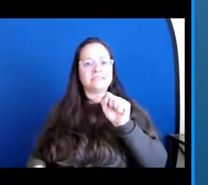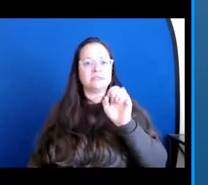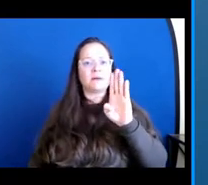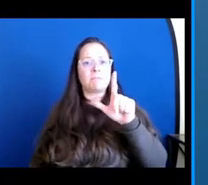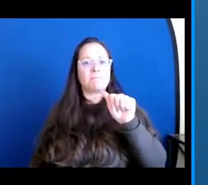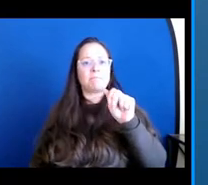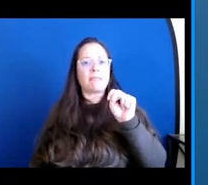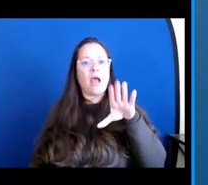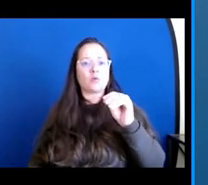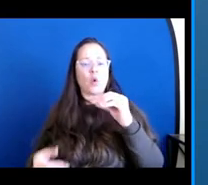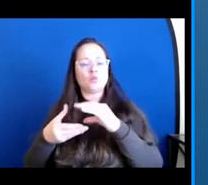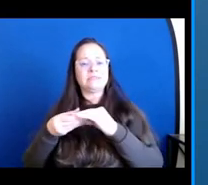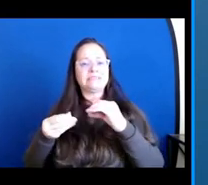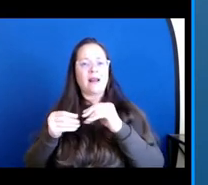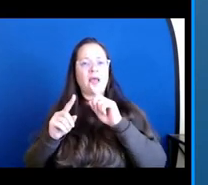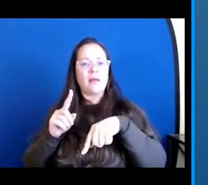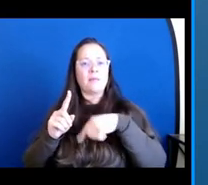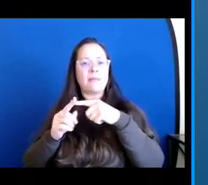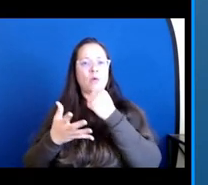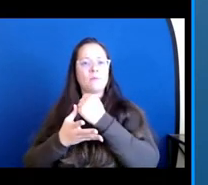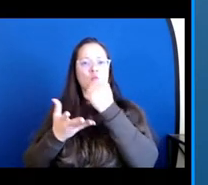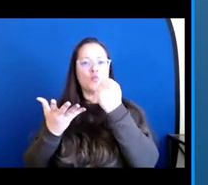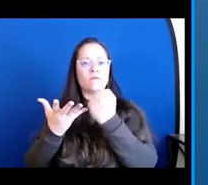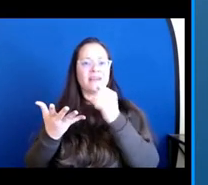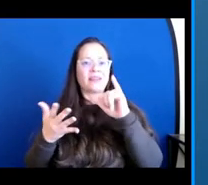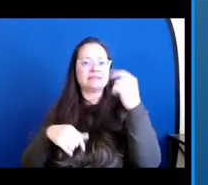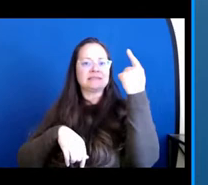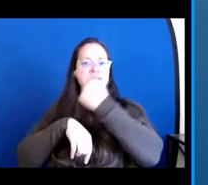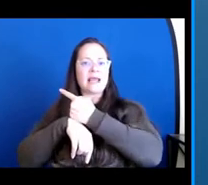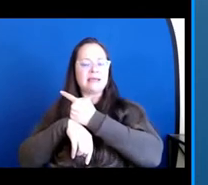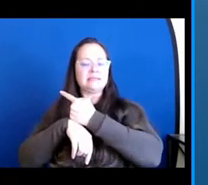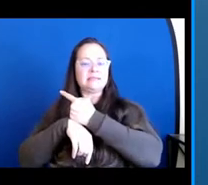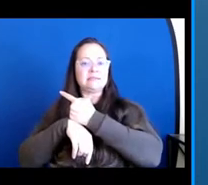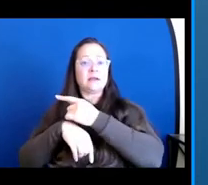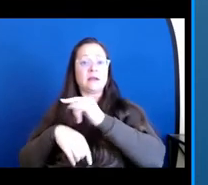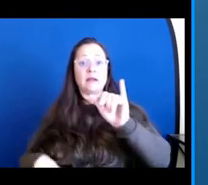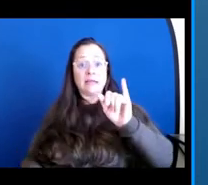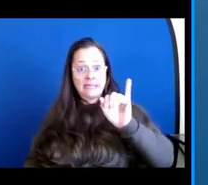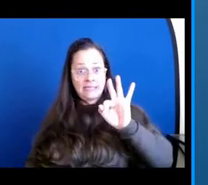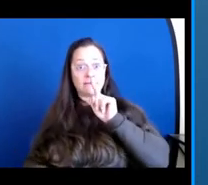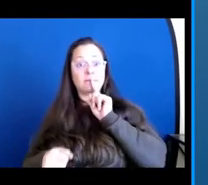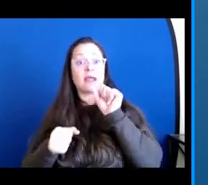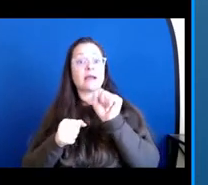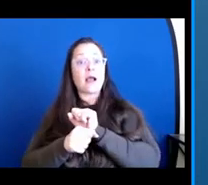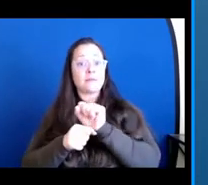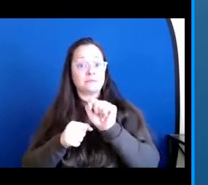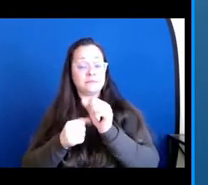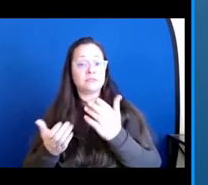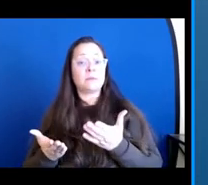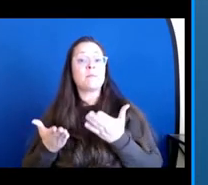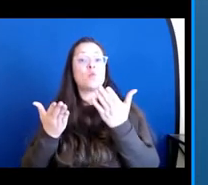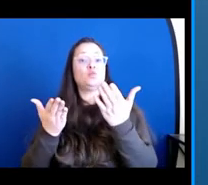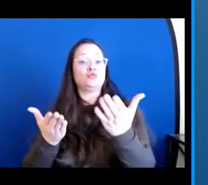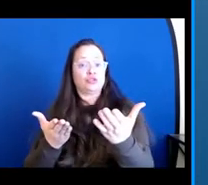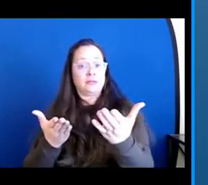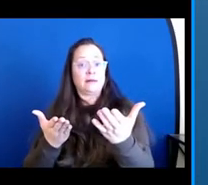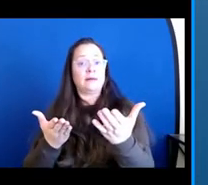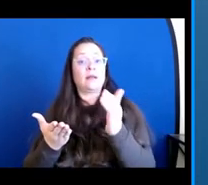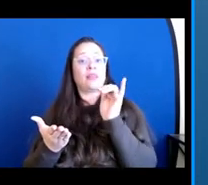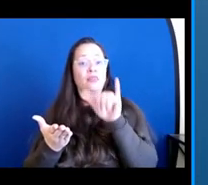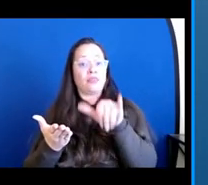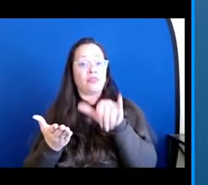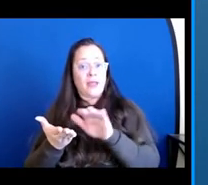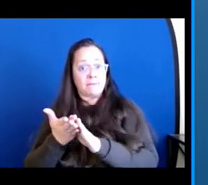moving South Carolina's date if that becomes emotion and becomes uh con